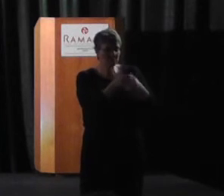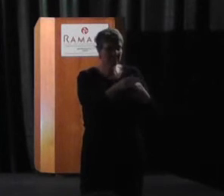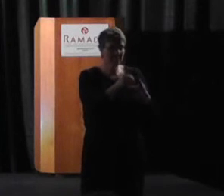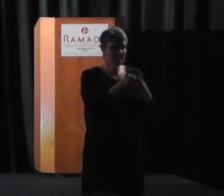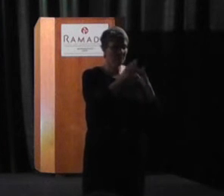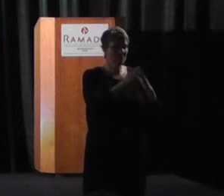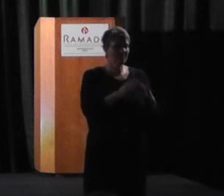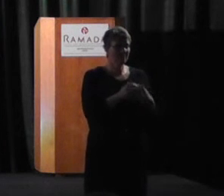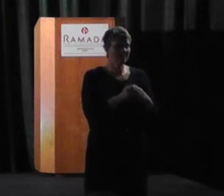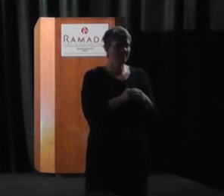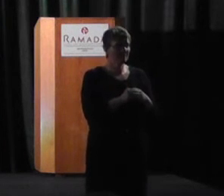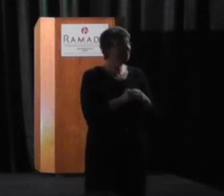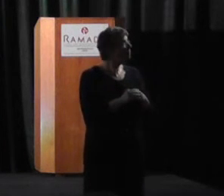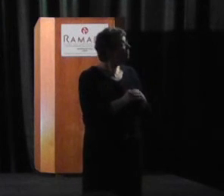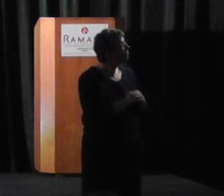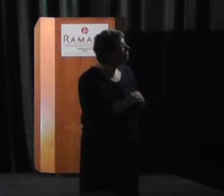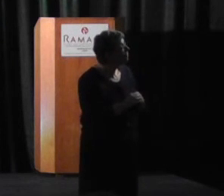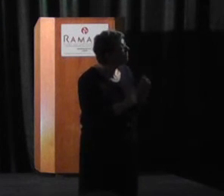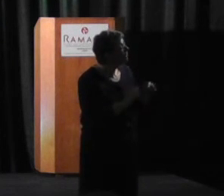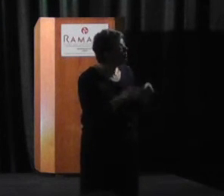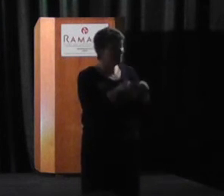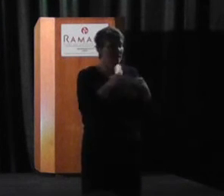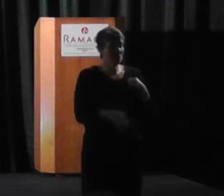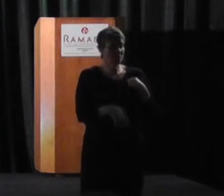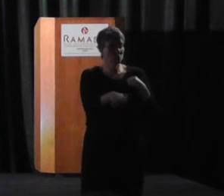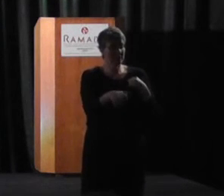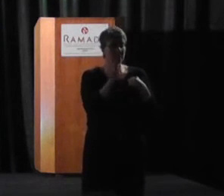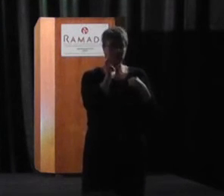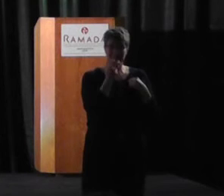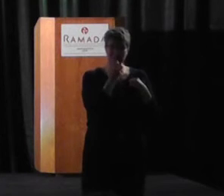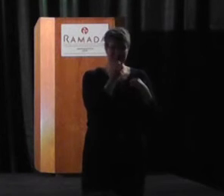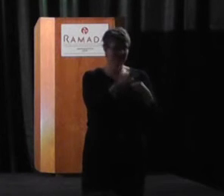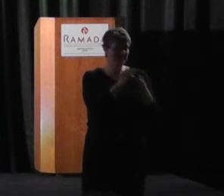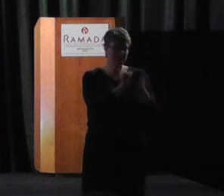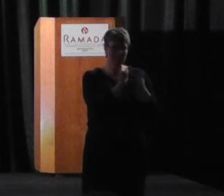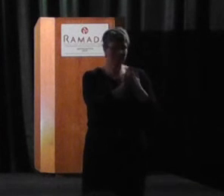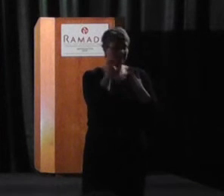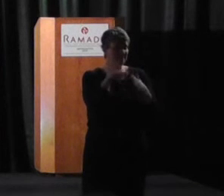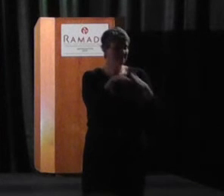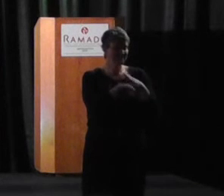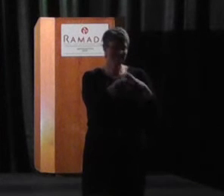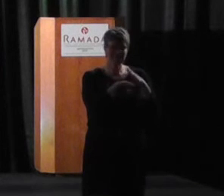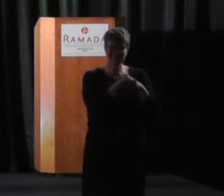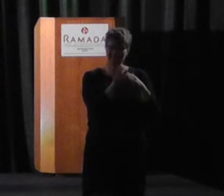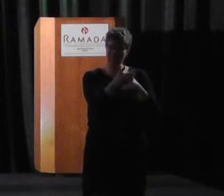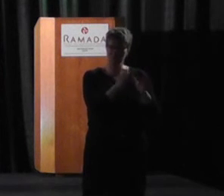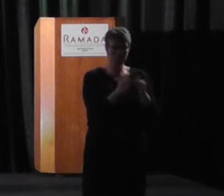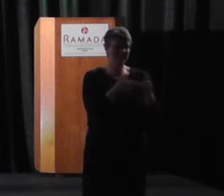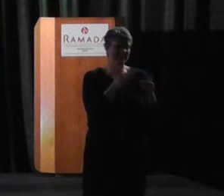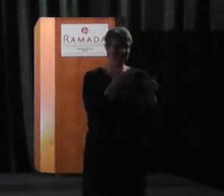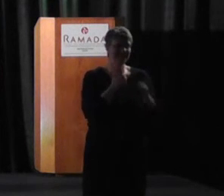twins, futile would have been a better word. Okay, I think anyone would find it hard to